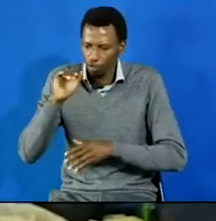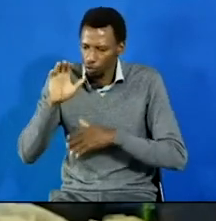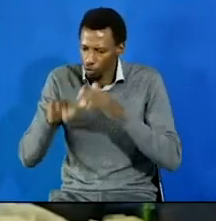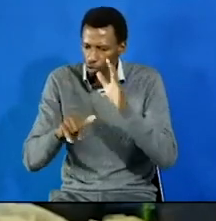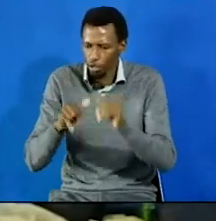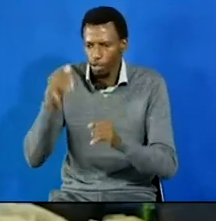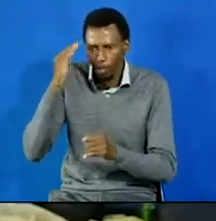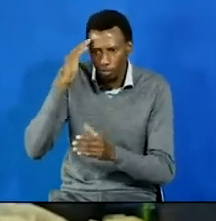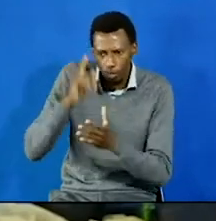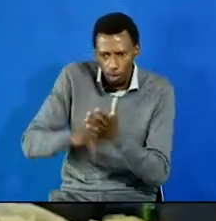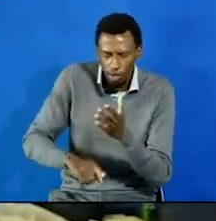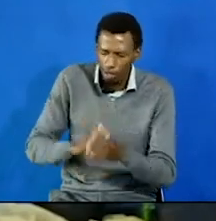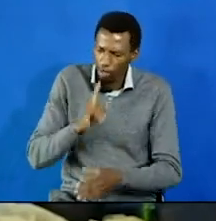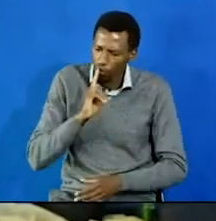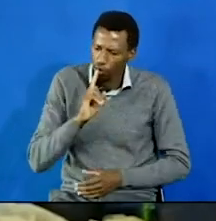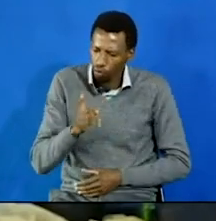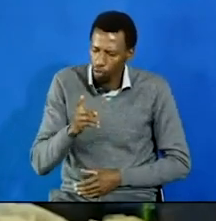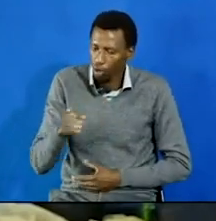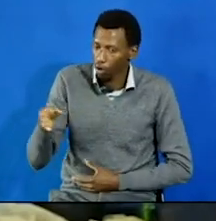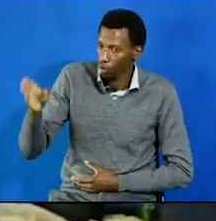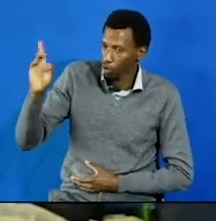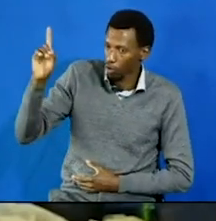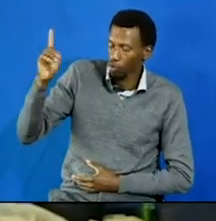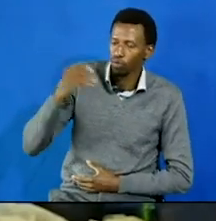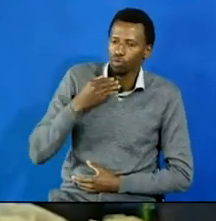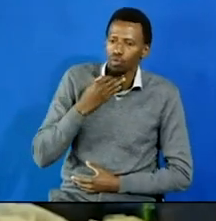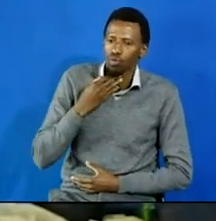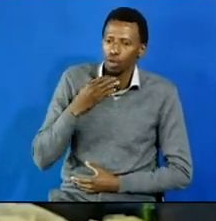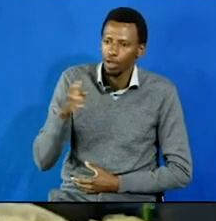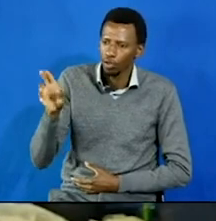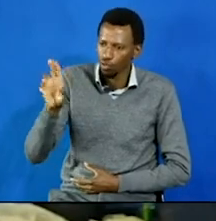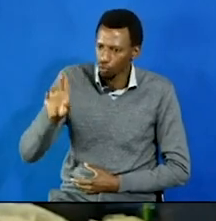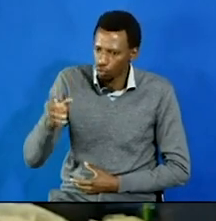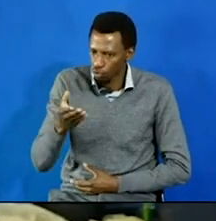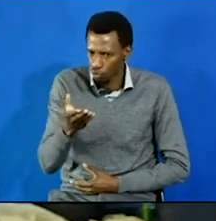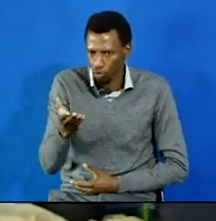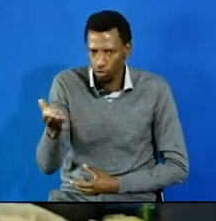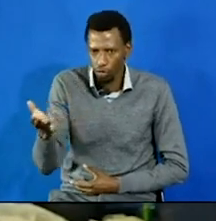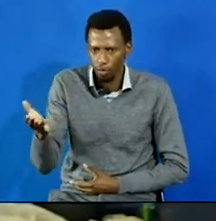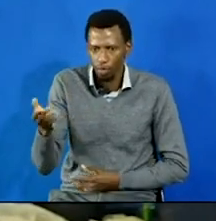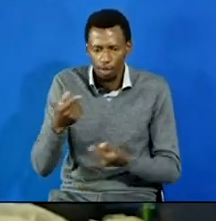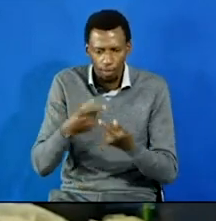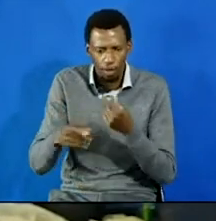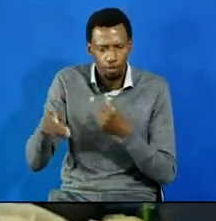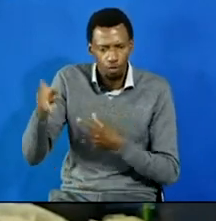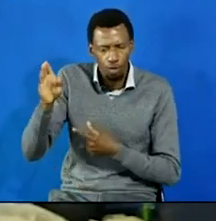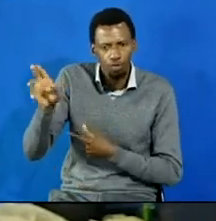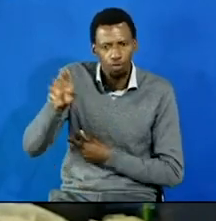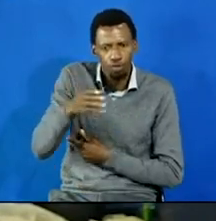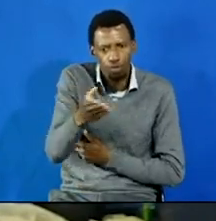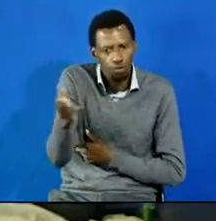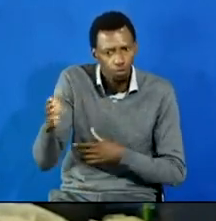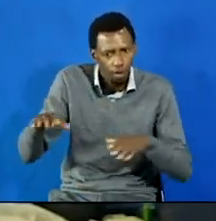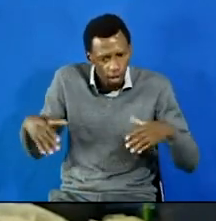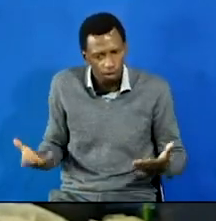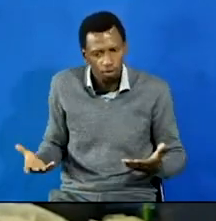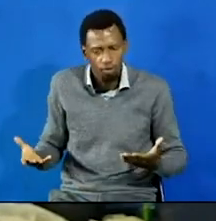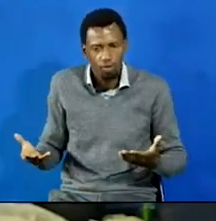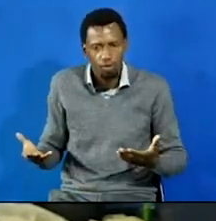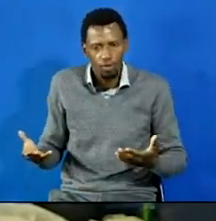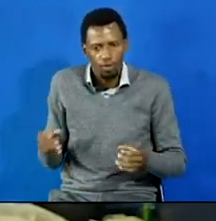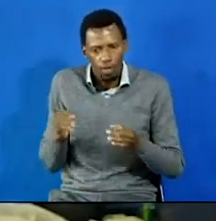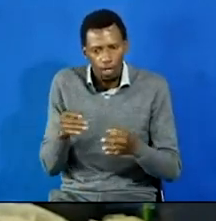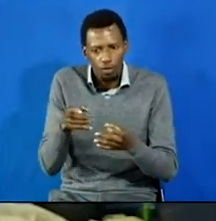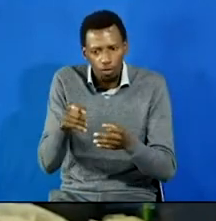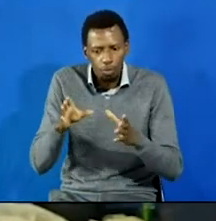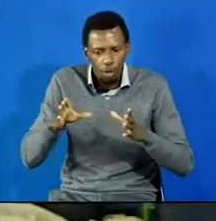for sure that God wants to use you. But how can he use you if you have not acknowledged that